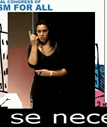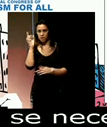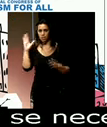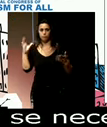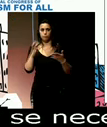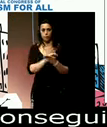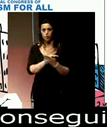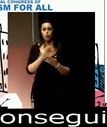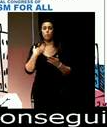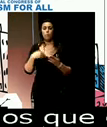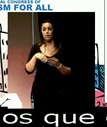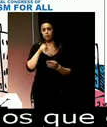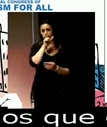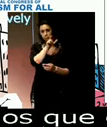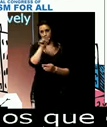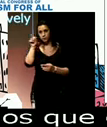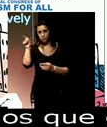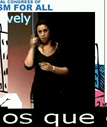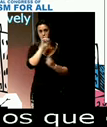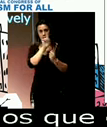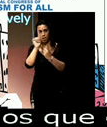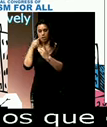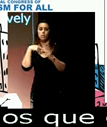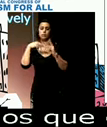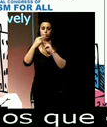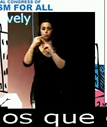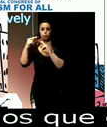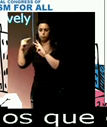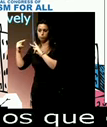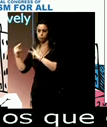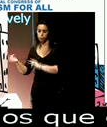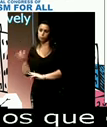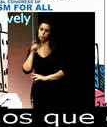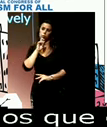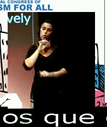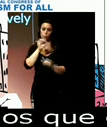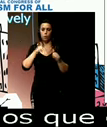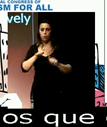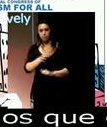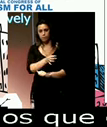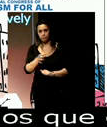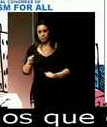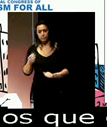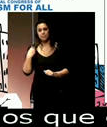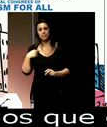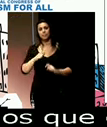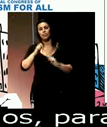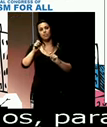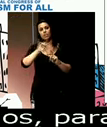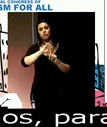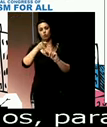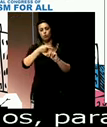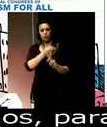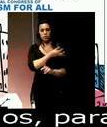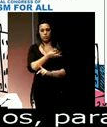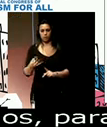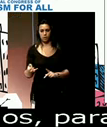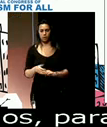and without special solution to special need. The reference point must be the universal design. We talk